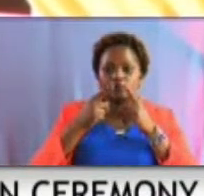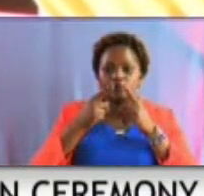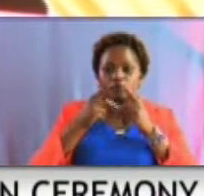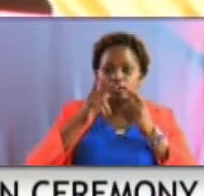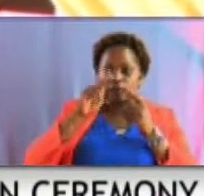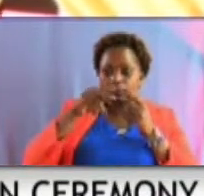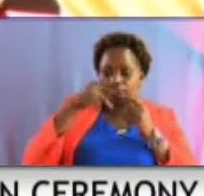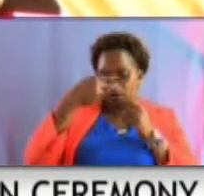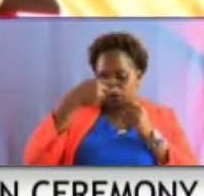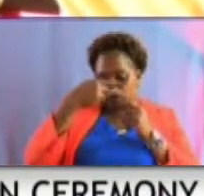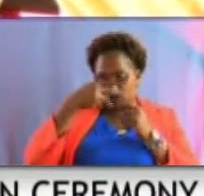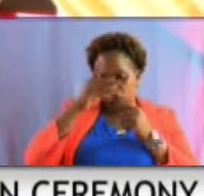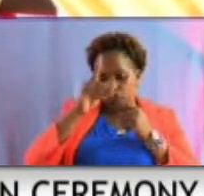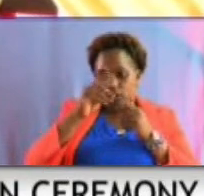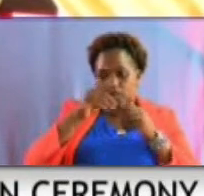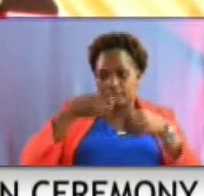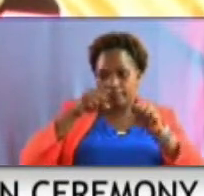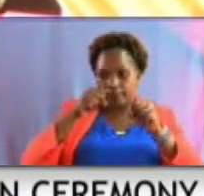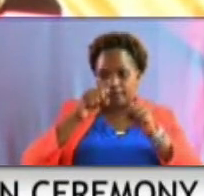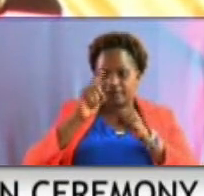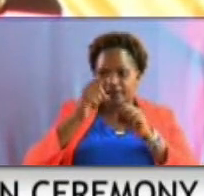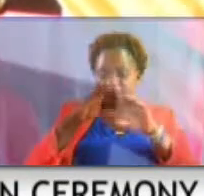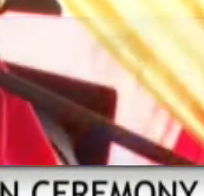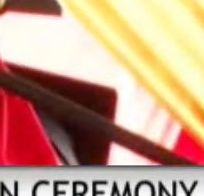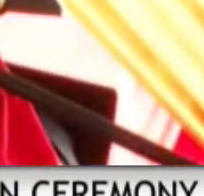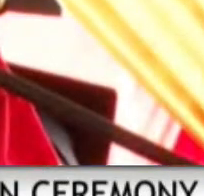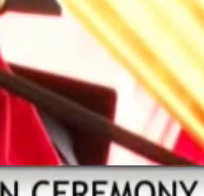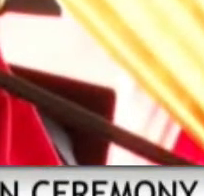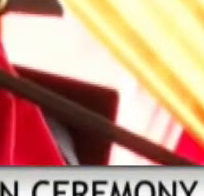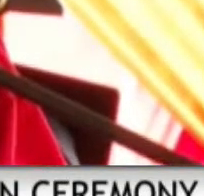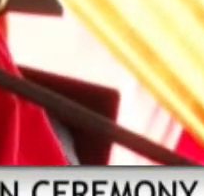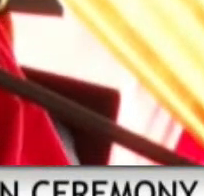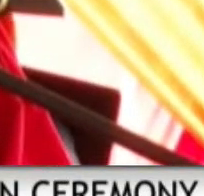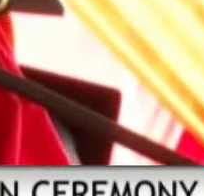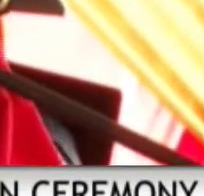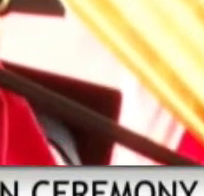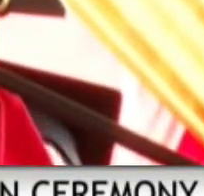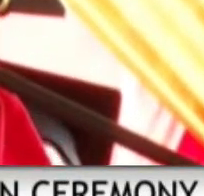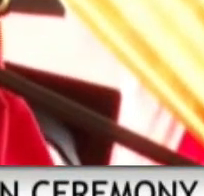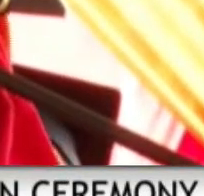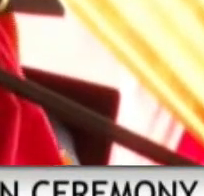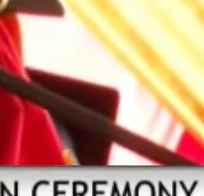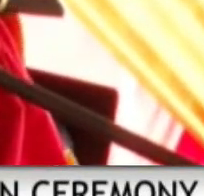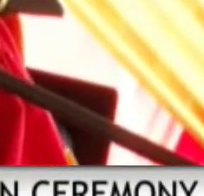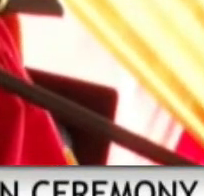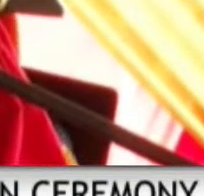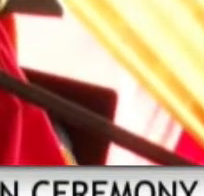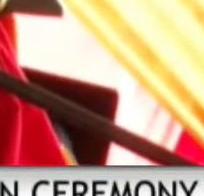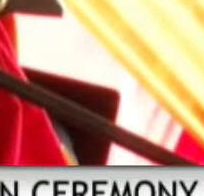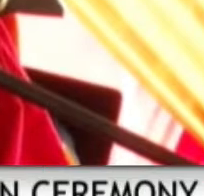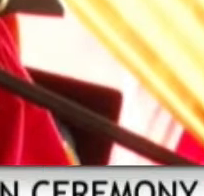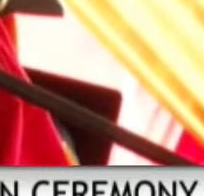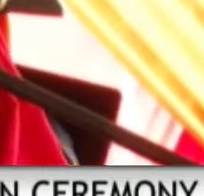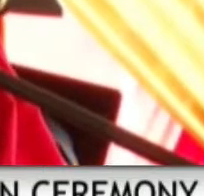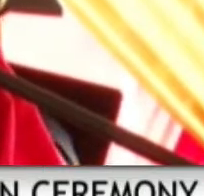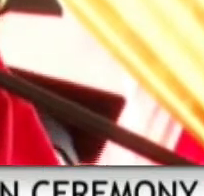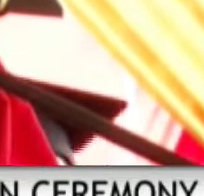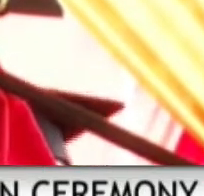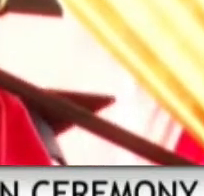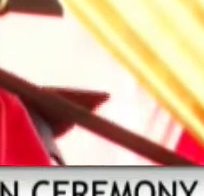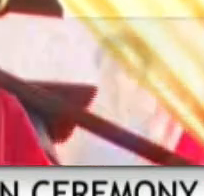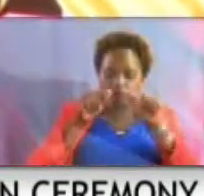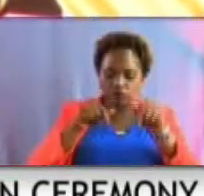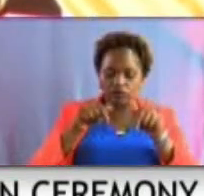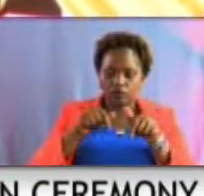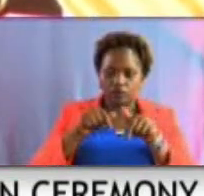PhD, masters, and first class honors degree graduates shall receive their certificates